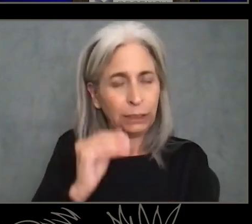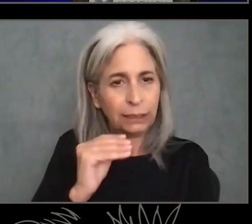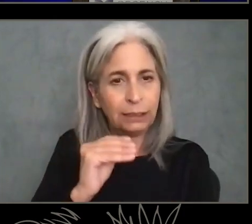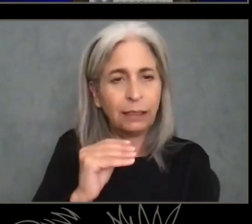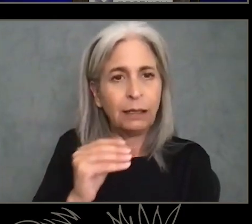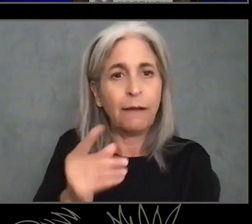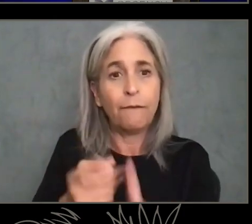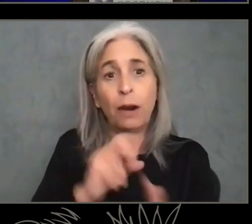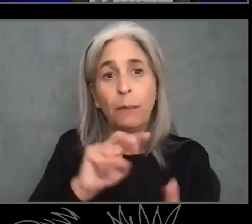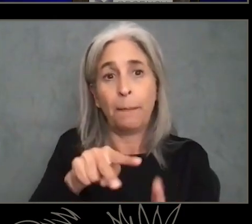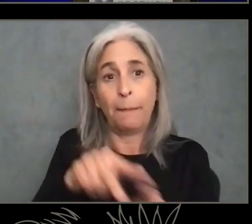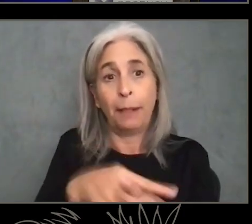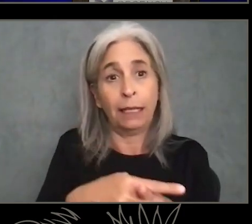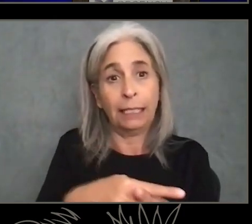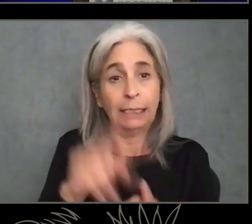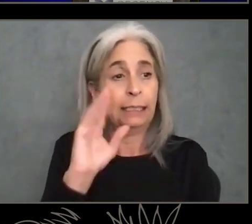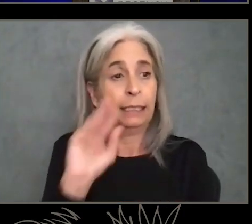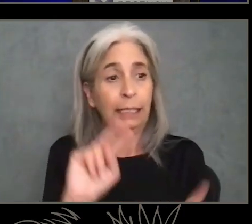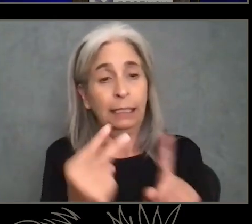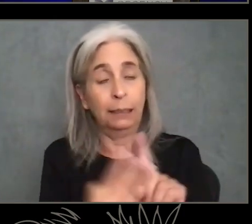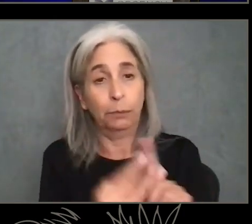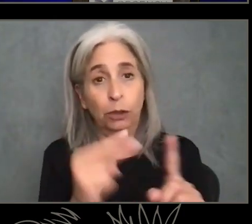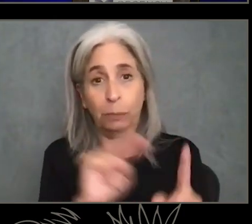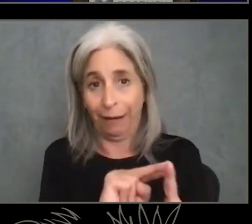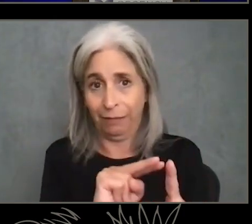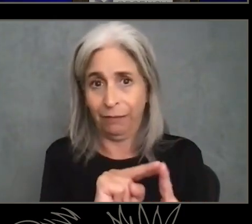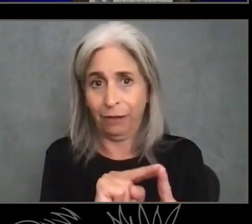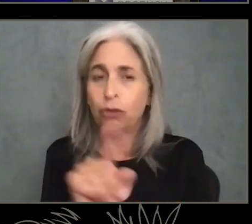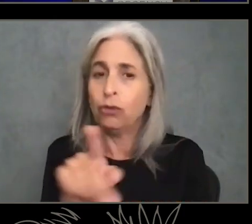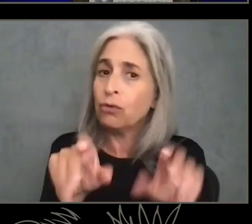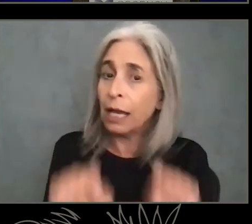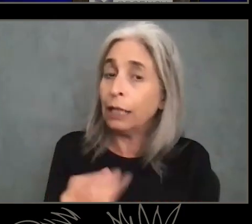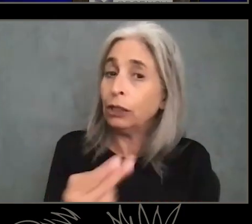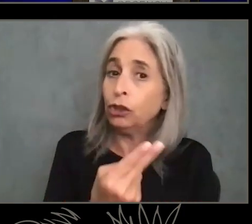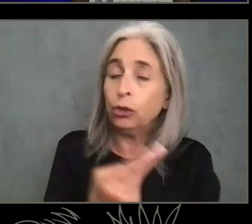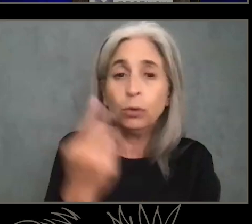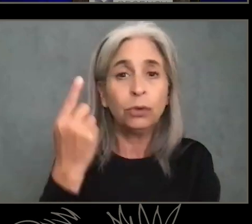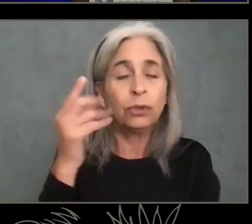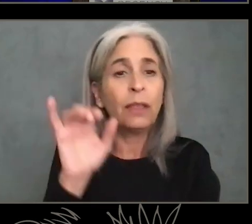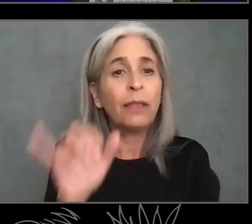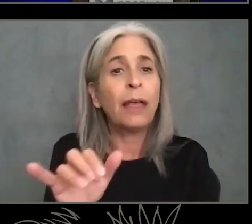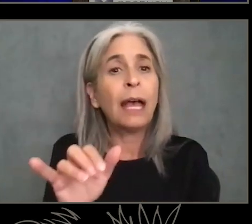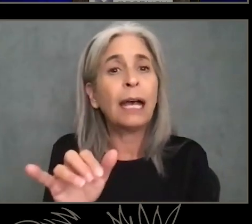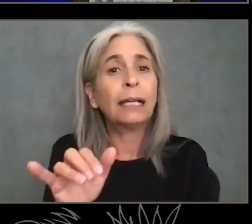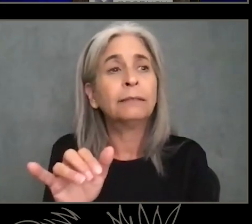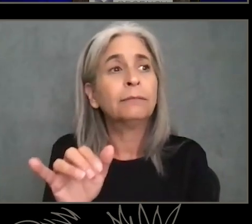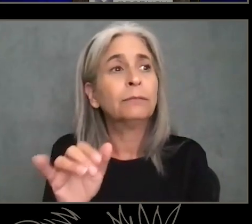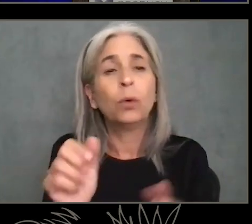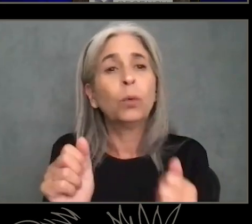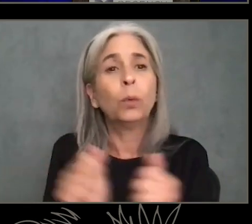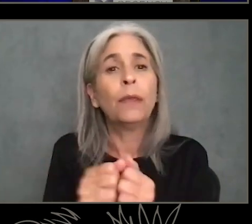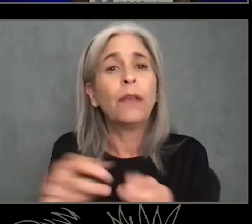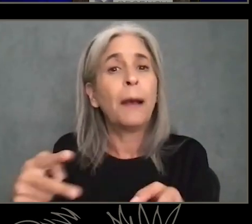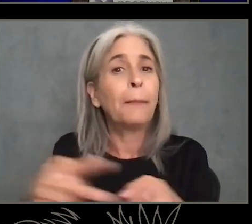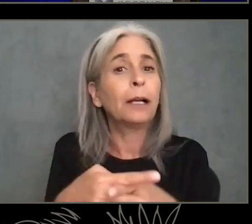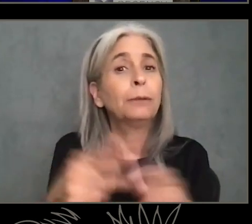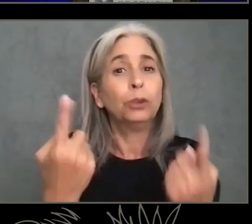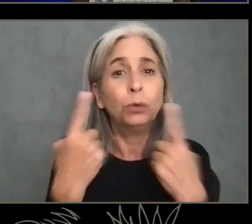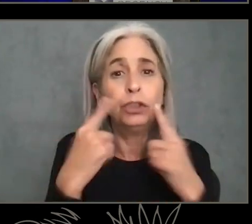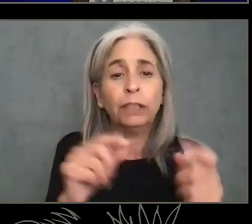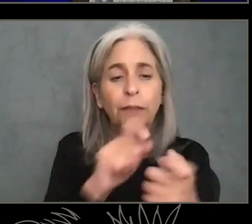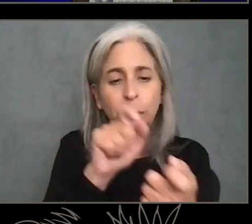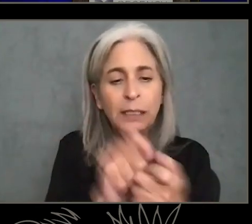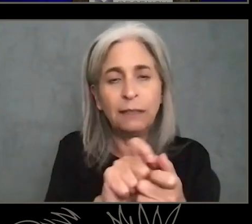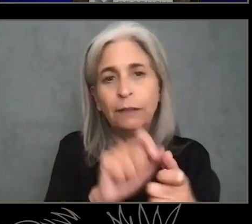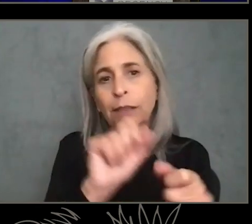and from a plugin's perspective, you can use that in a plugin to achieve a particular task.